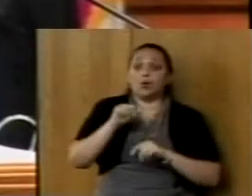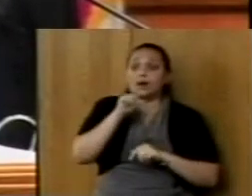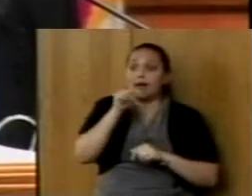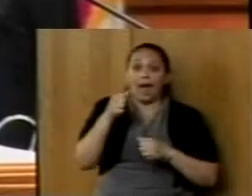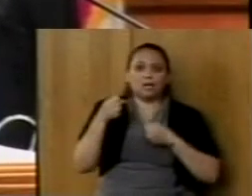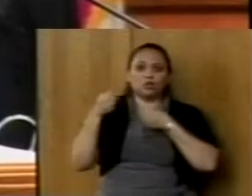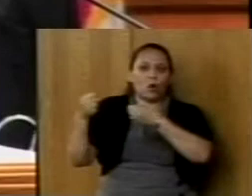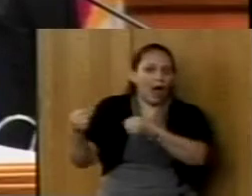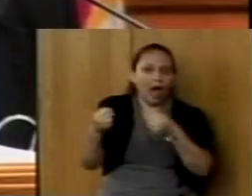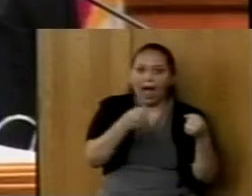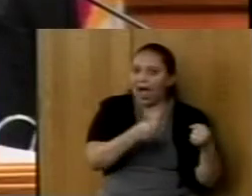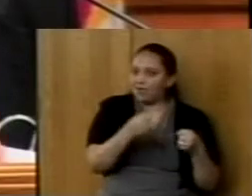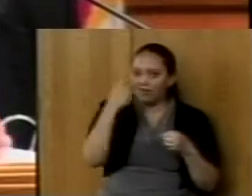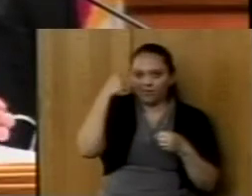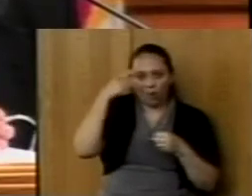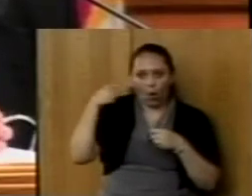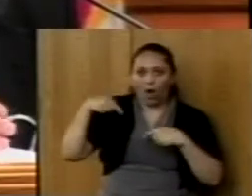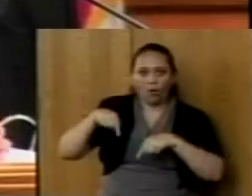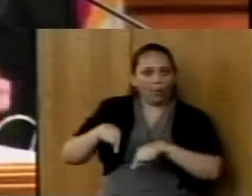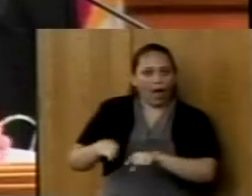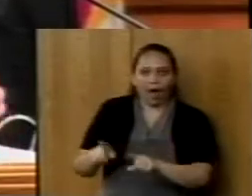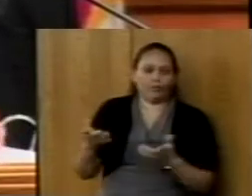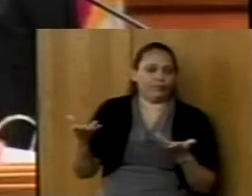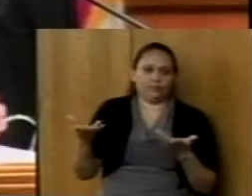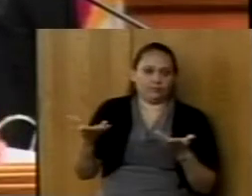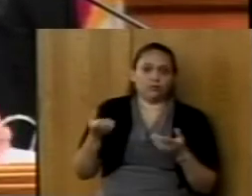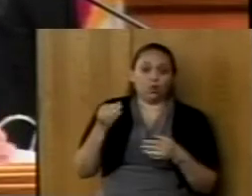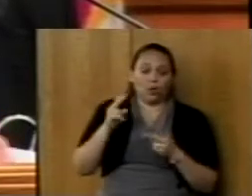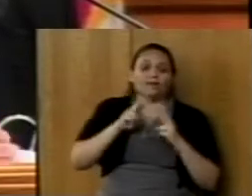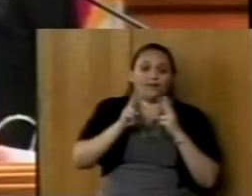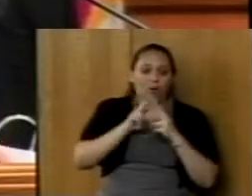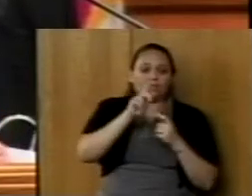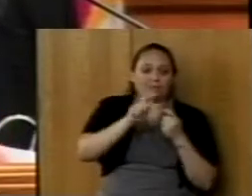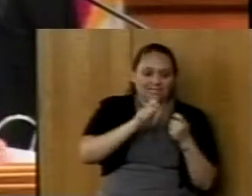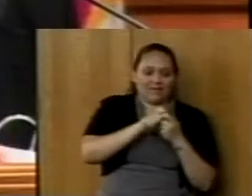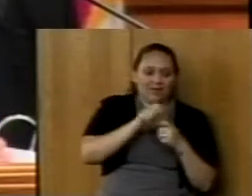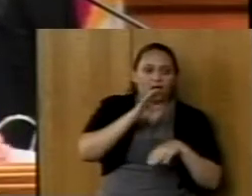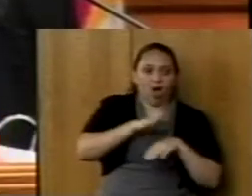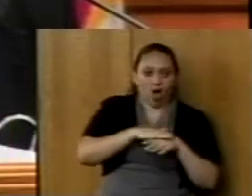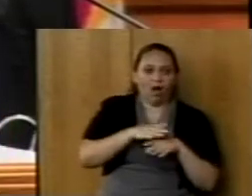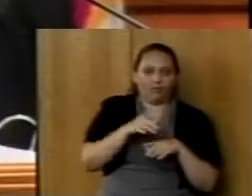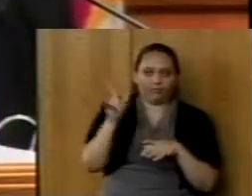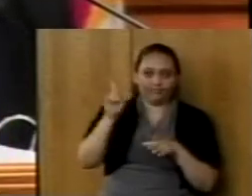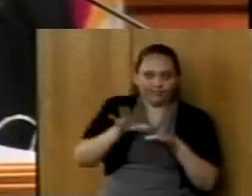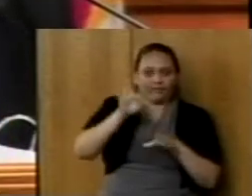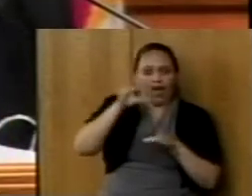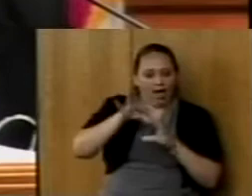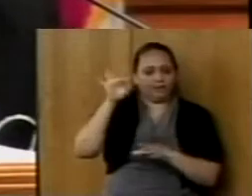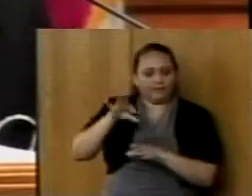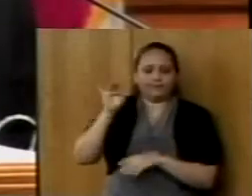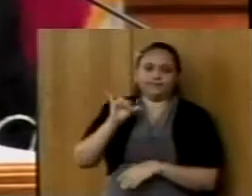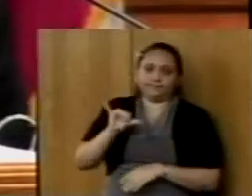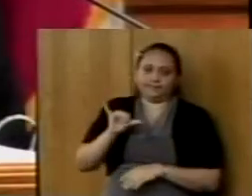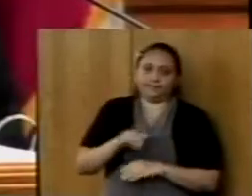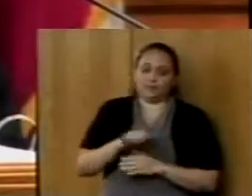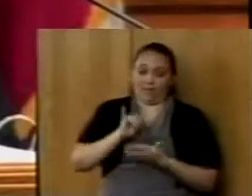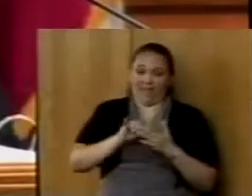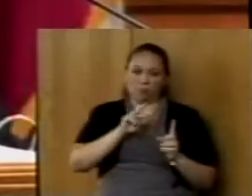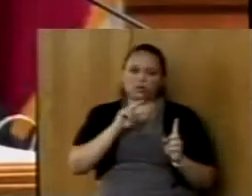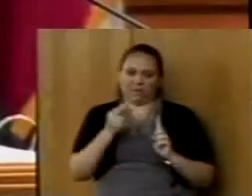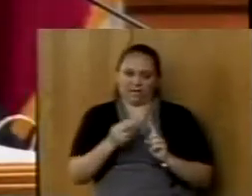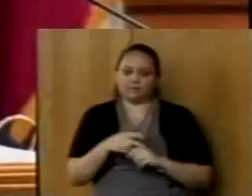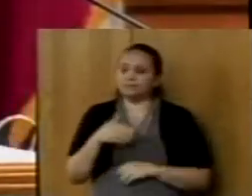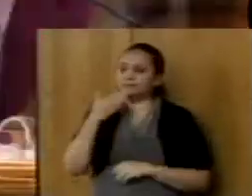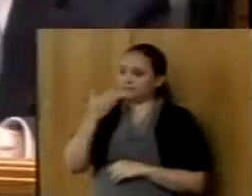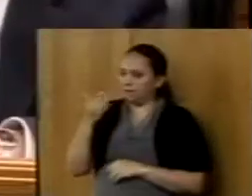not driving for a while, and those kinds of things. So it was very specific on the findings from that perspective. Mrs. Peña?